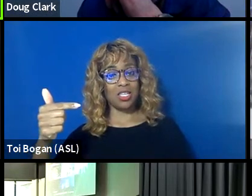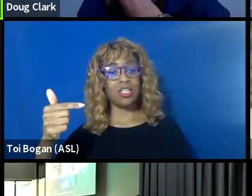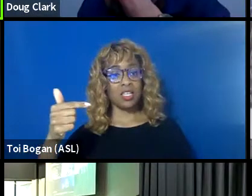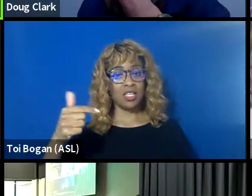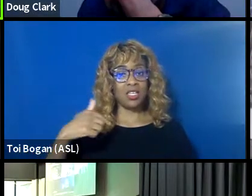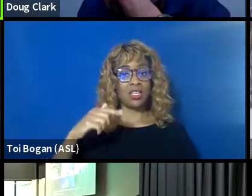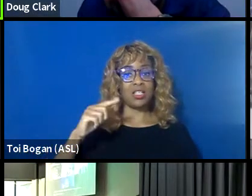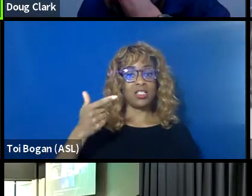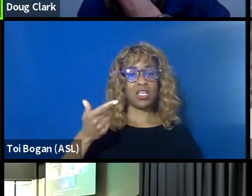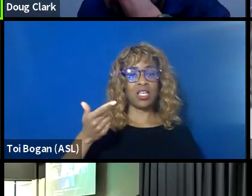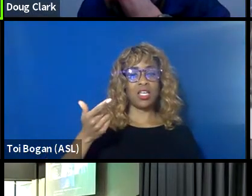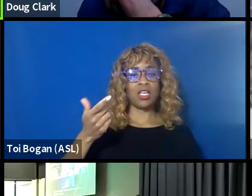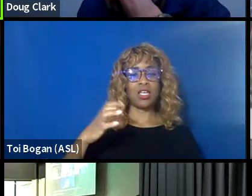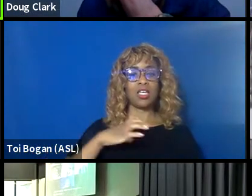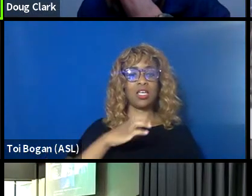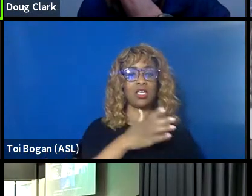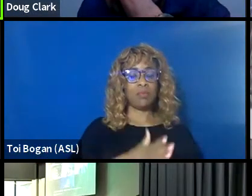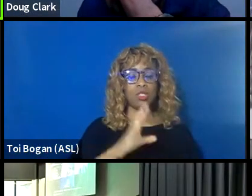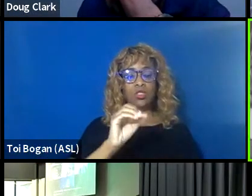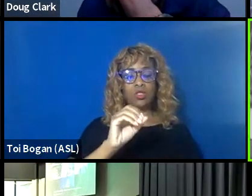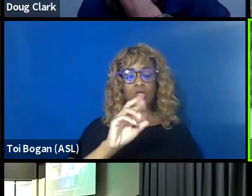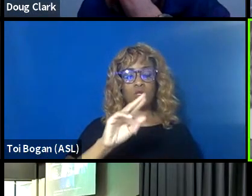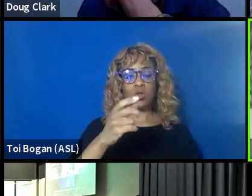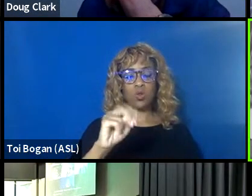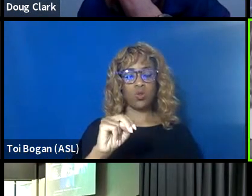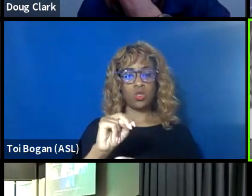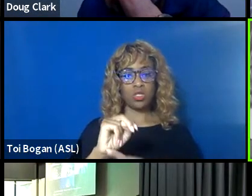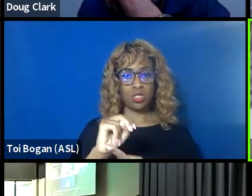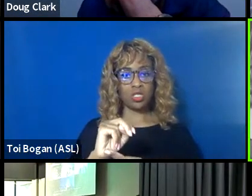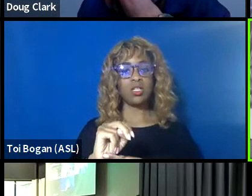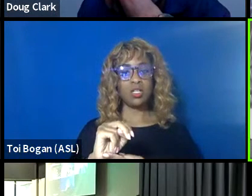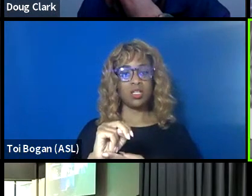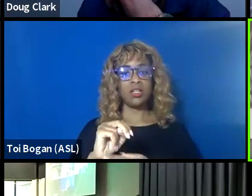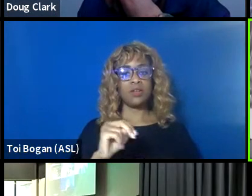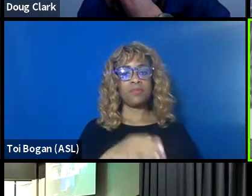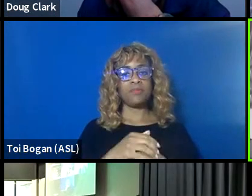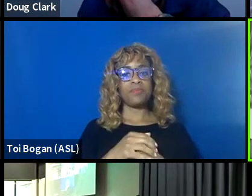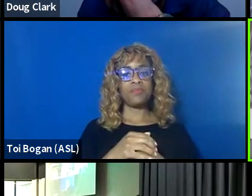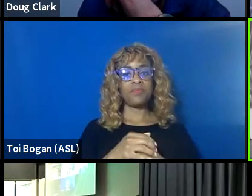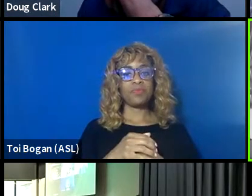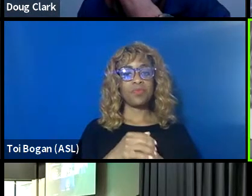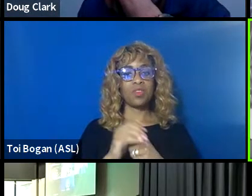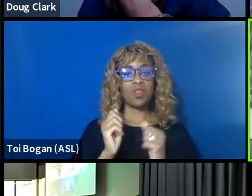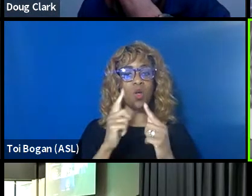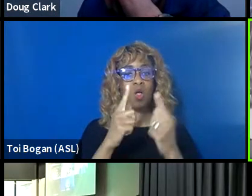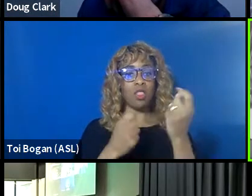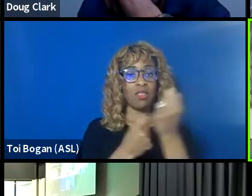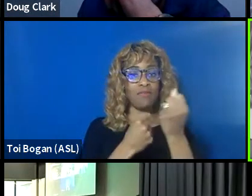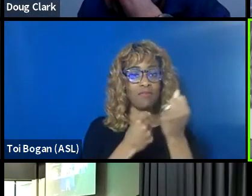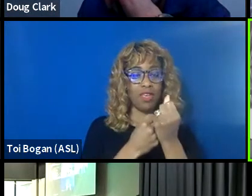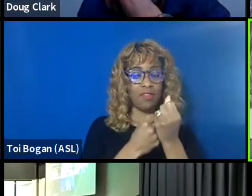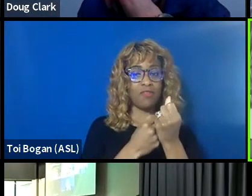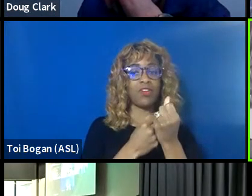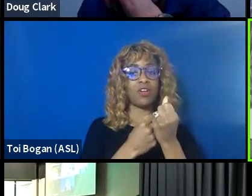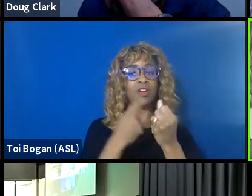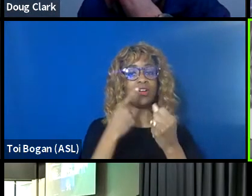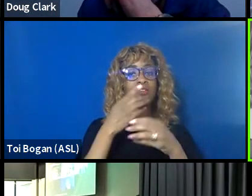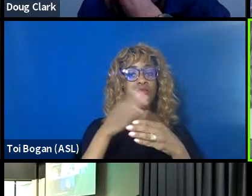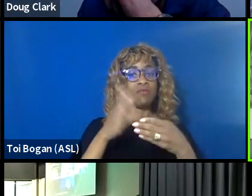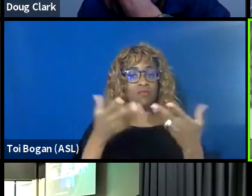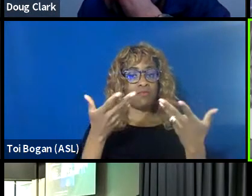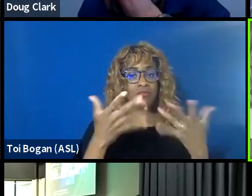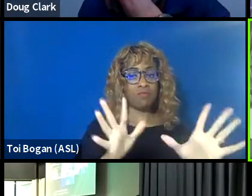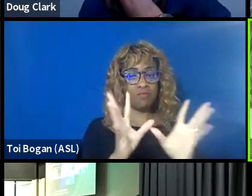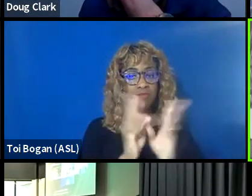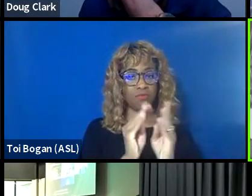Second by Commissioner Orton. Second made by Commissioner Orton. All in favor of adjournment, please